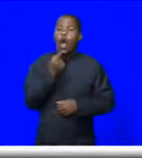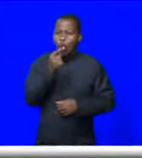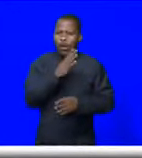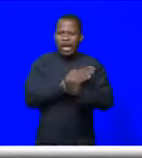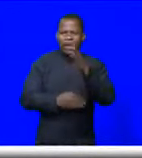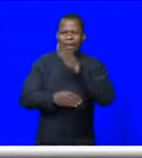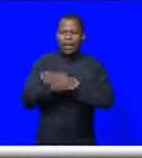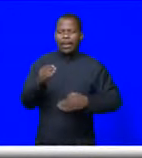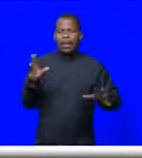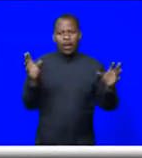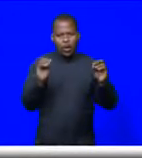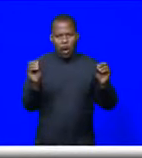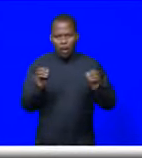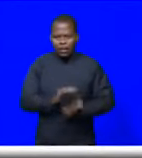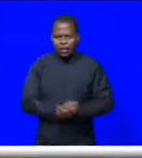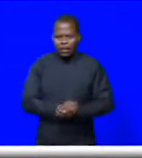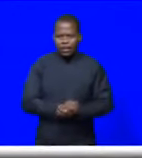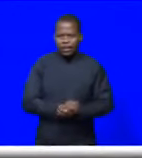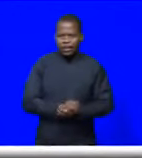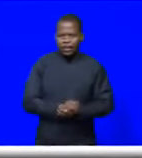injured during the accident.